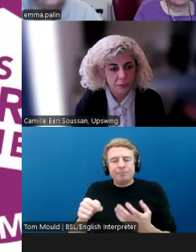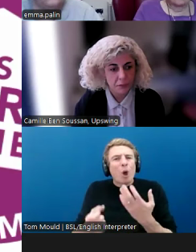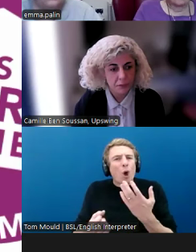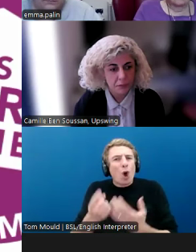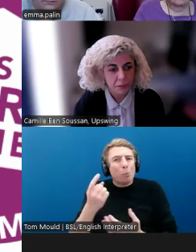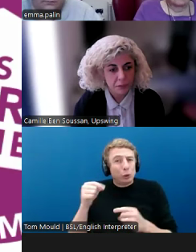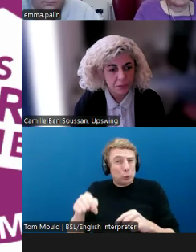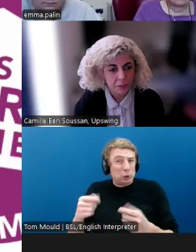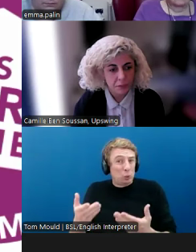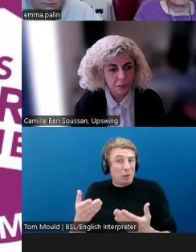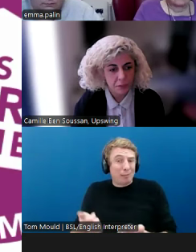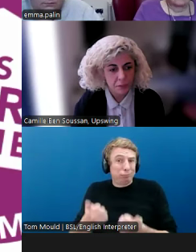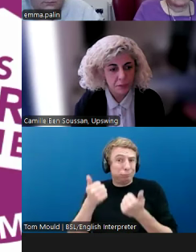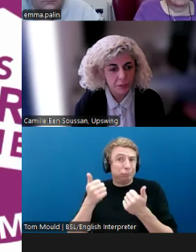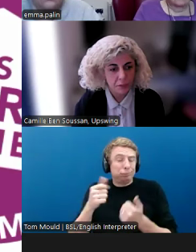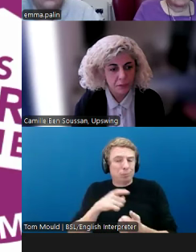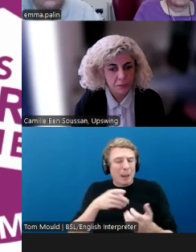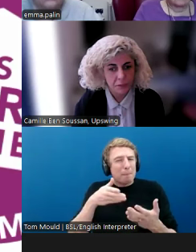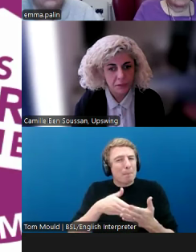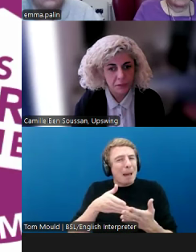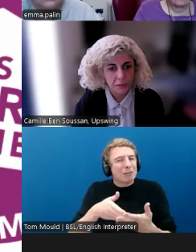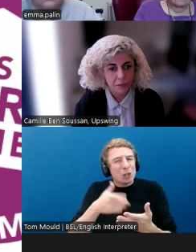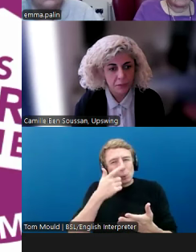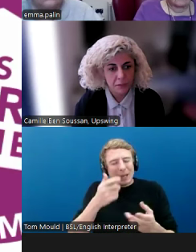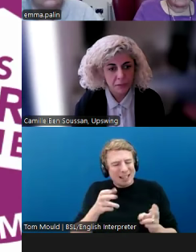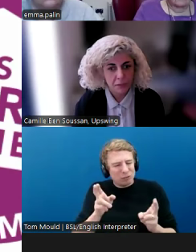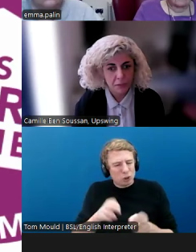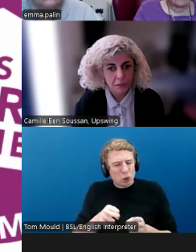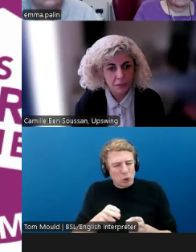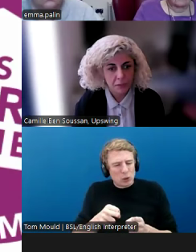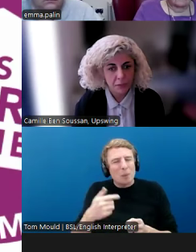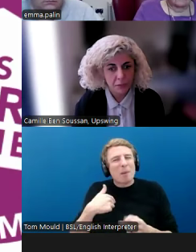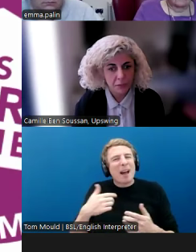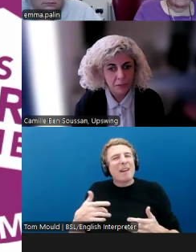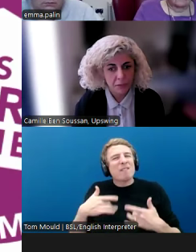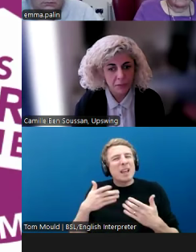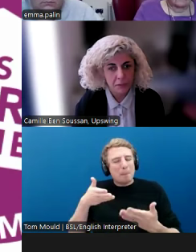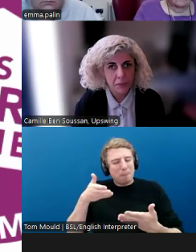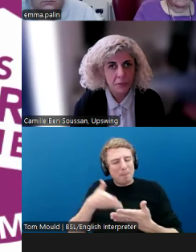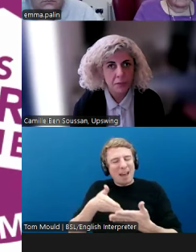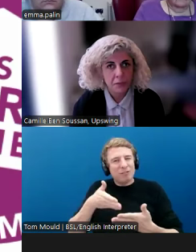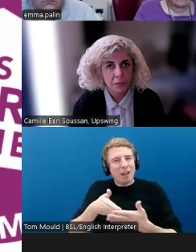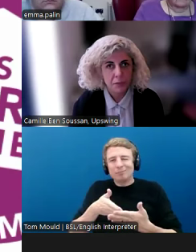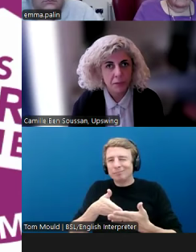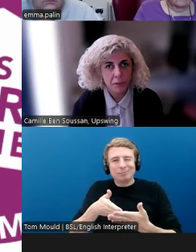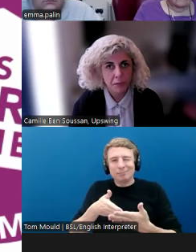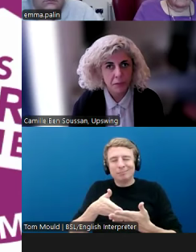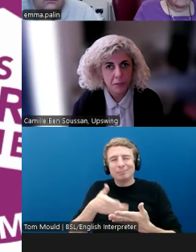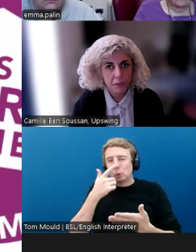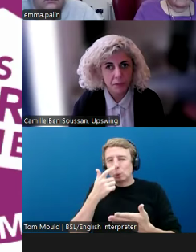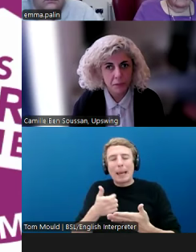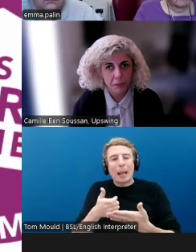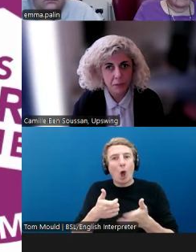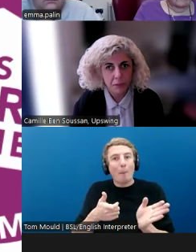reduce them barriers. I always see a barrier as a gate. I always think it's something that we can walk through rather than it being a concrete wall, which